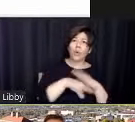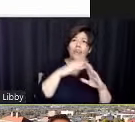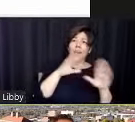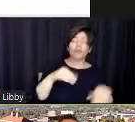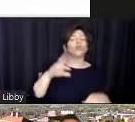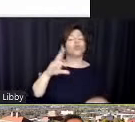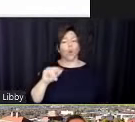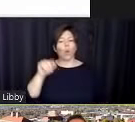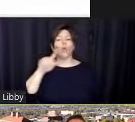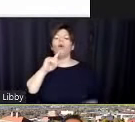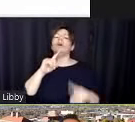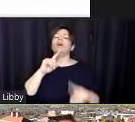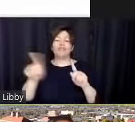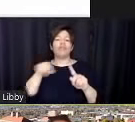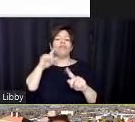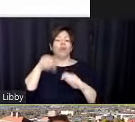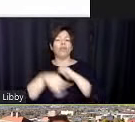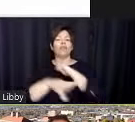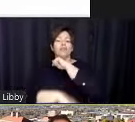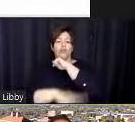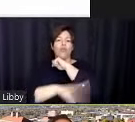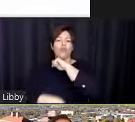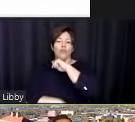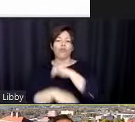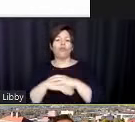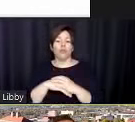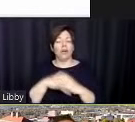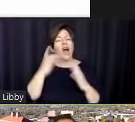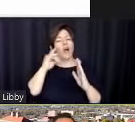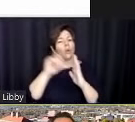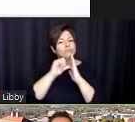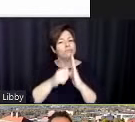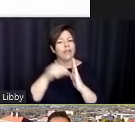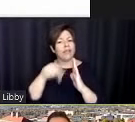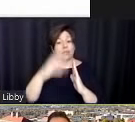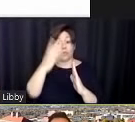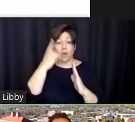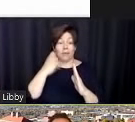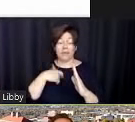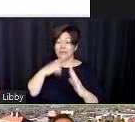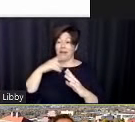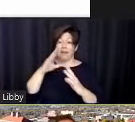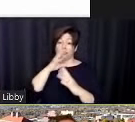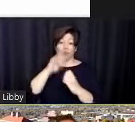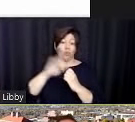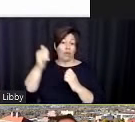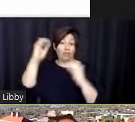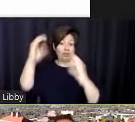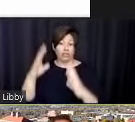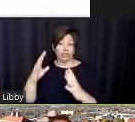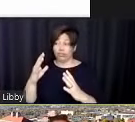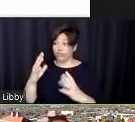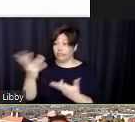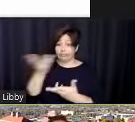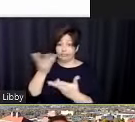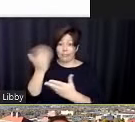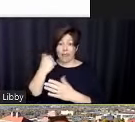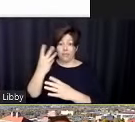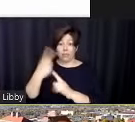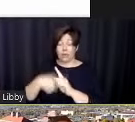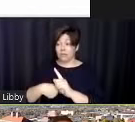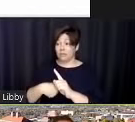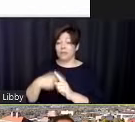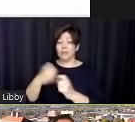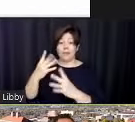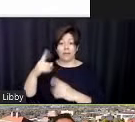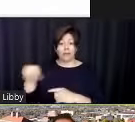this fall. I only want to emphasize that because the educators I've been interacting with over the last several months, many of